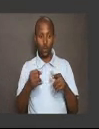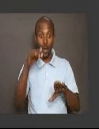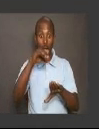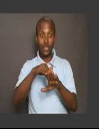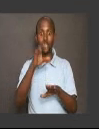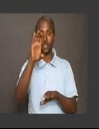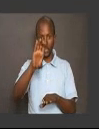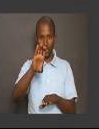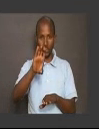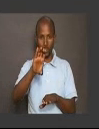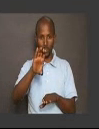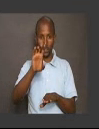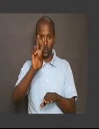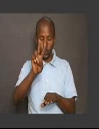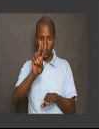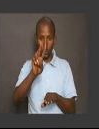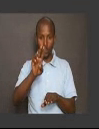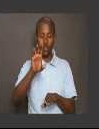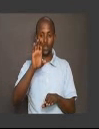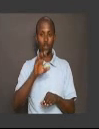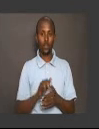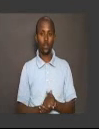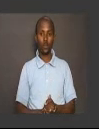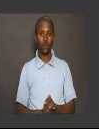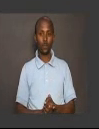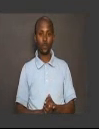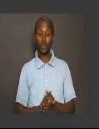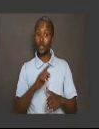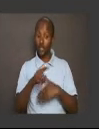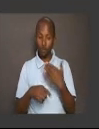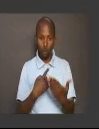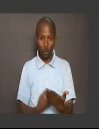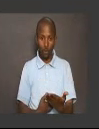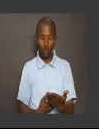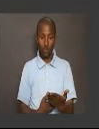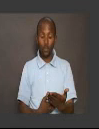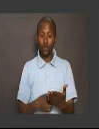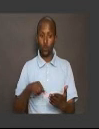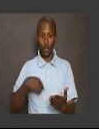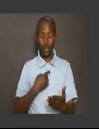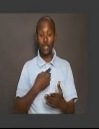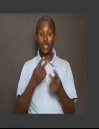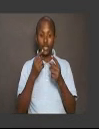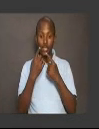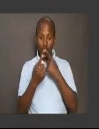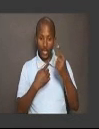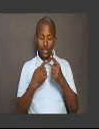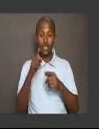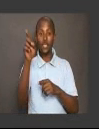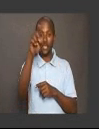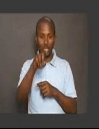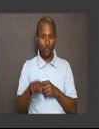C2, f of C2. Therefore, we can say that the